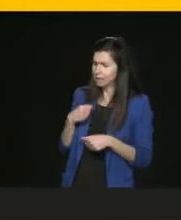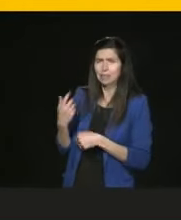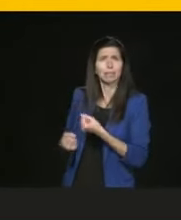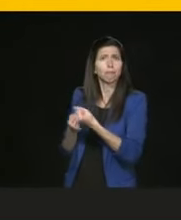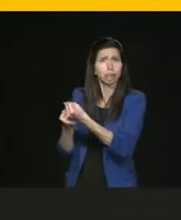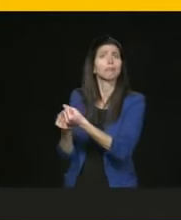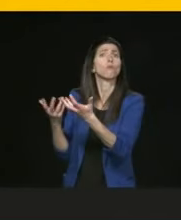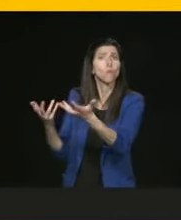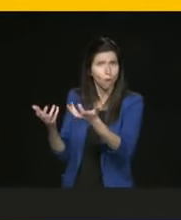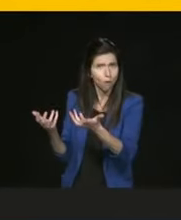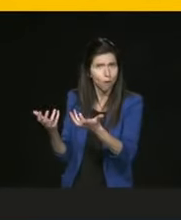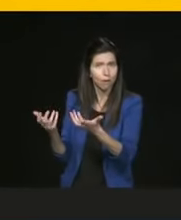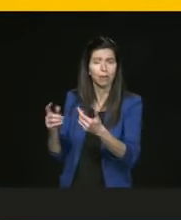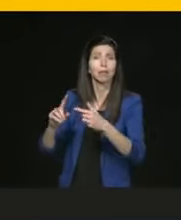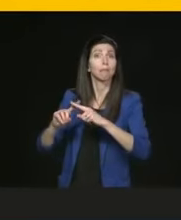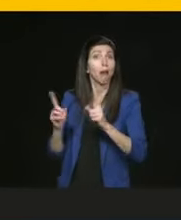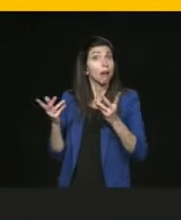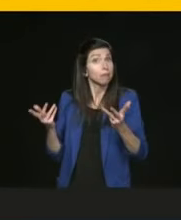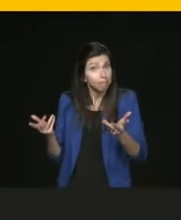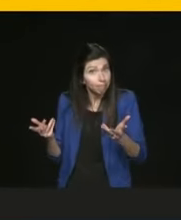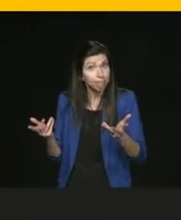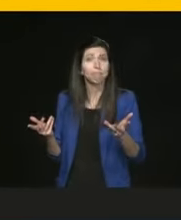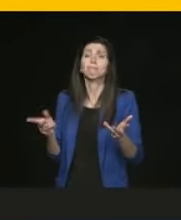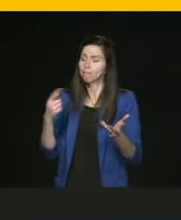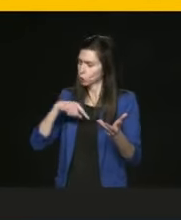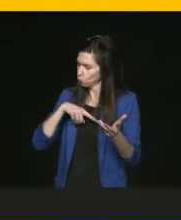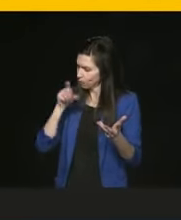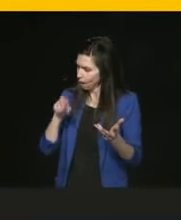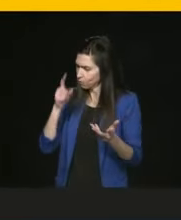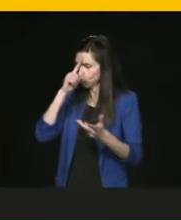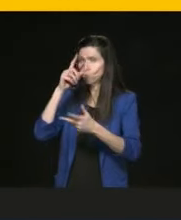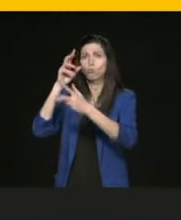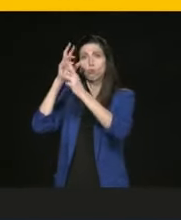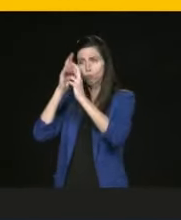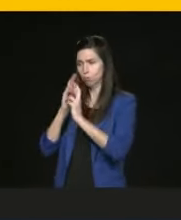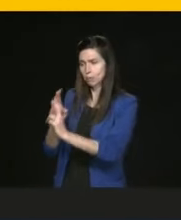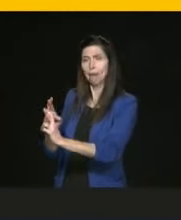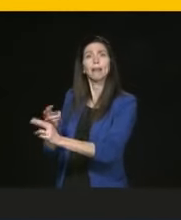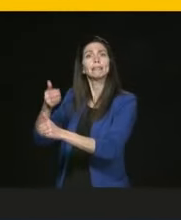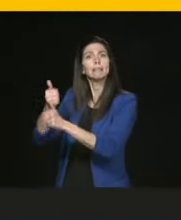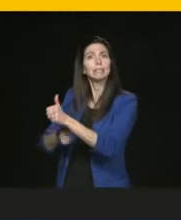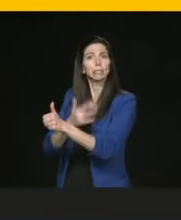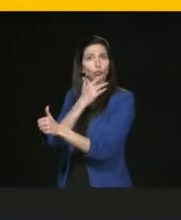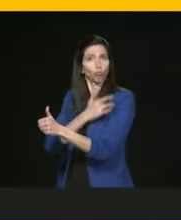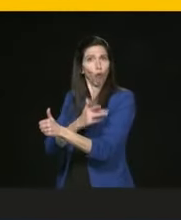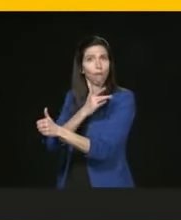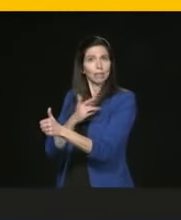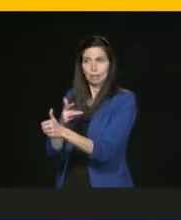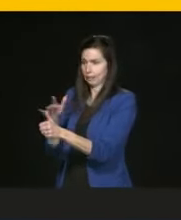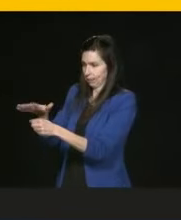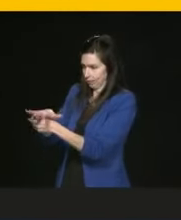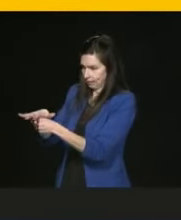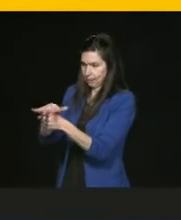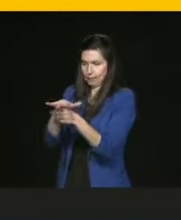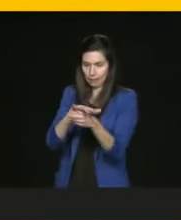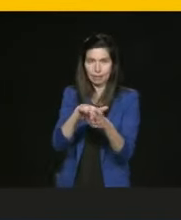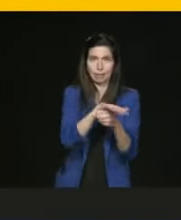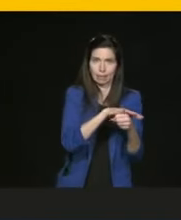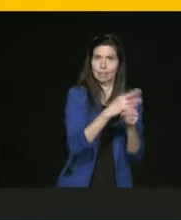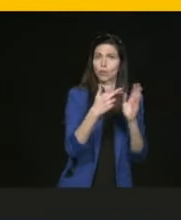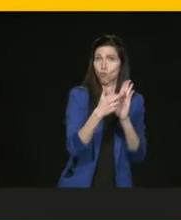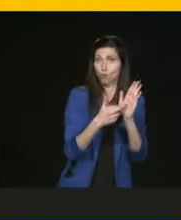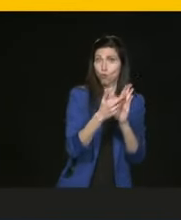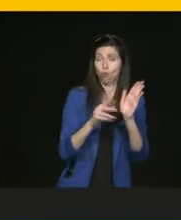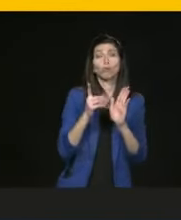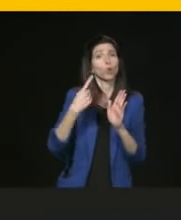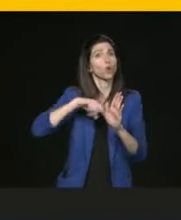a way that respects federal, provincial, and territorial jurisdictions. And so we are continuing to discuss the issues.